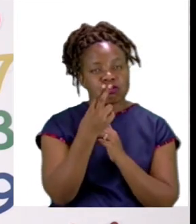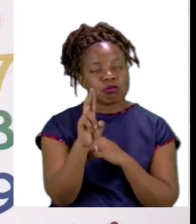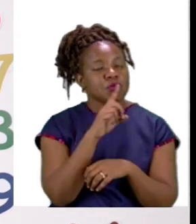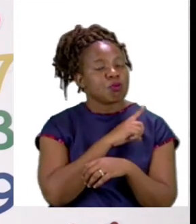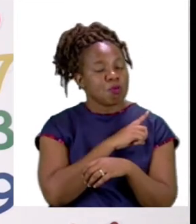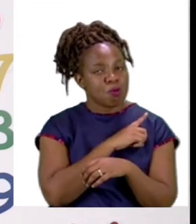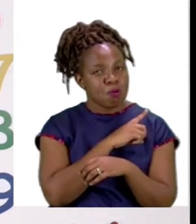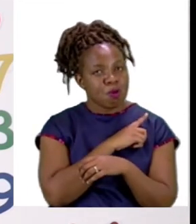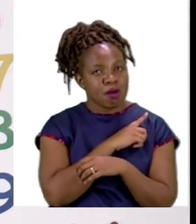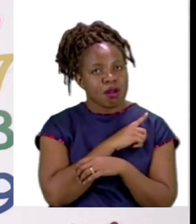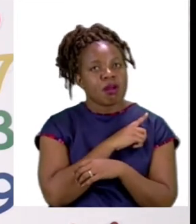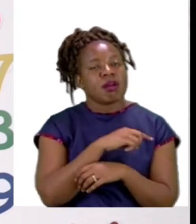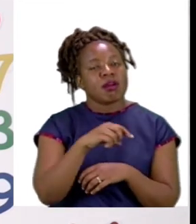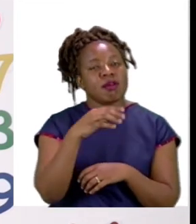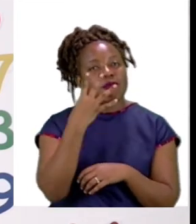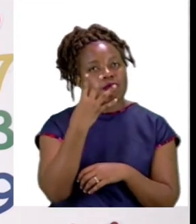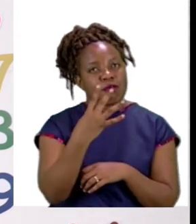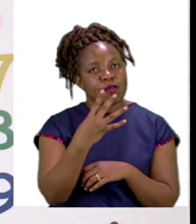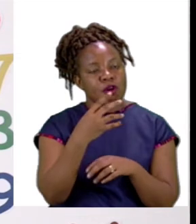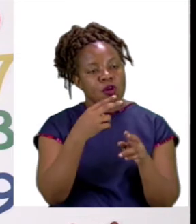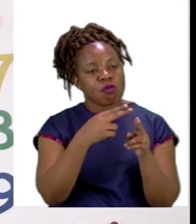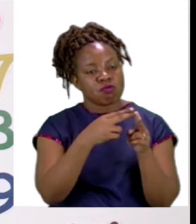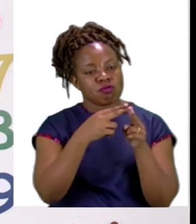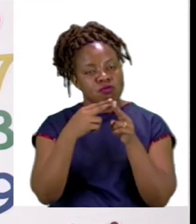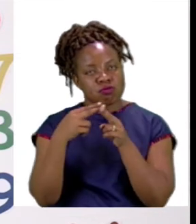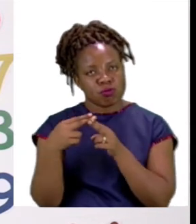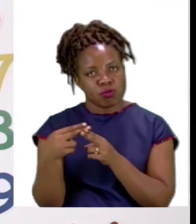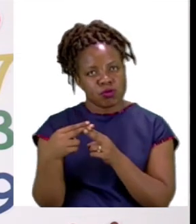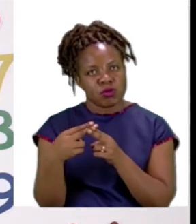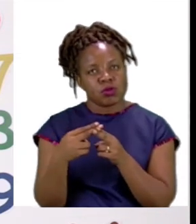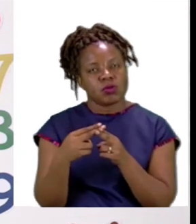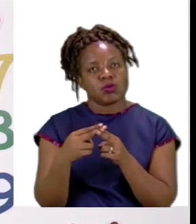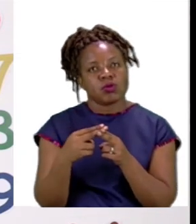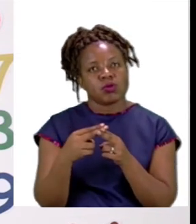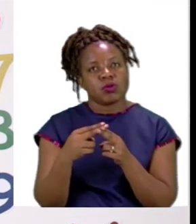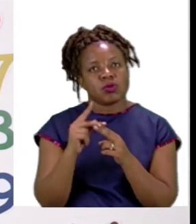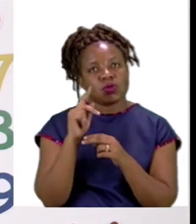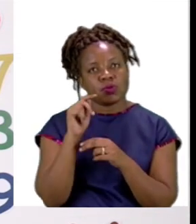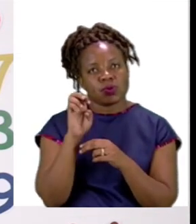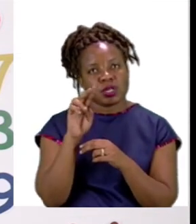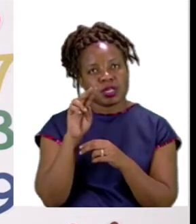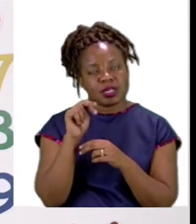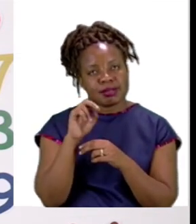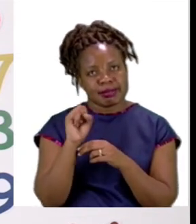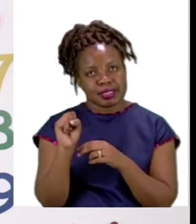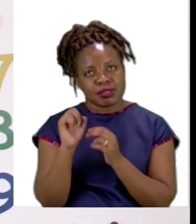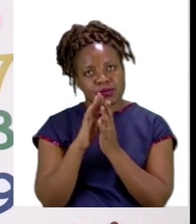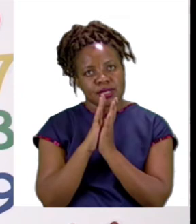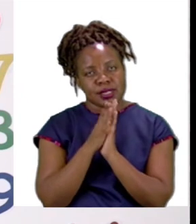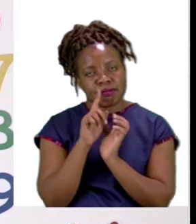remember, we gave 1 10 to Mr. Tens so that he can become 10.